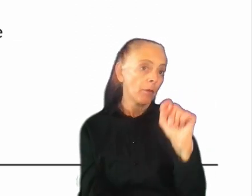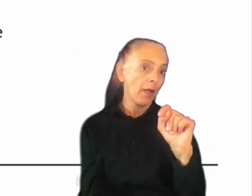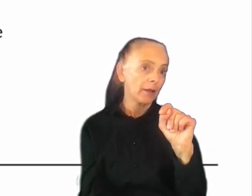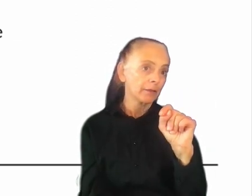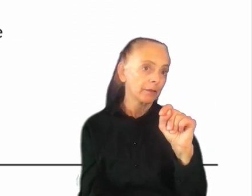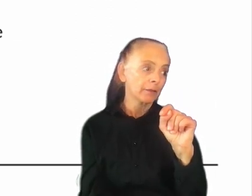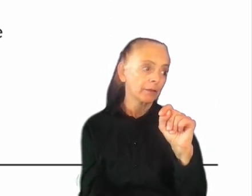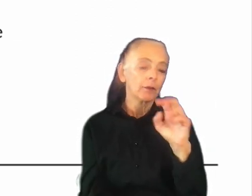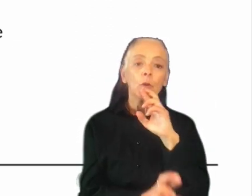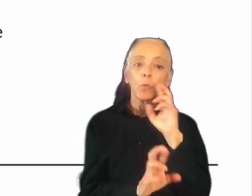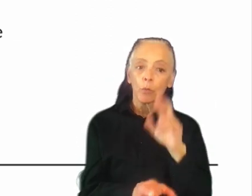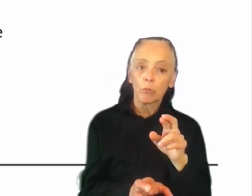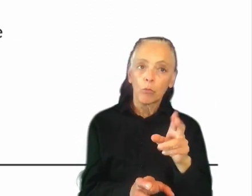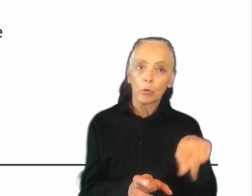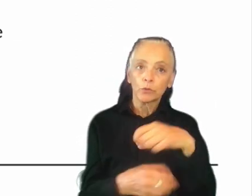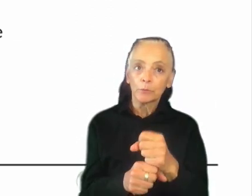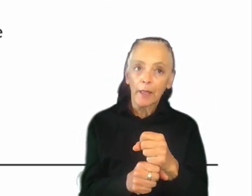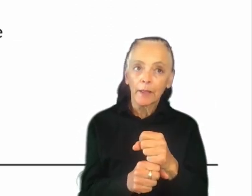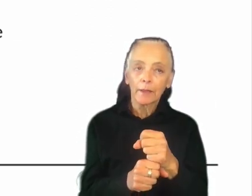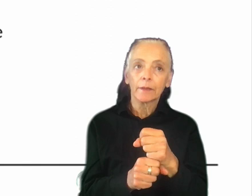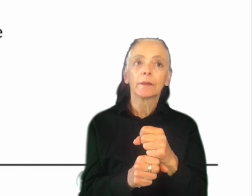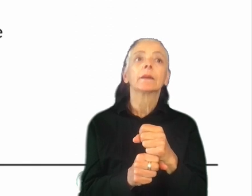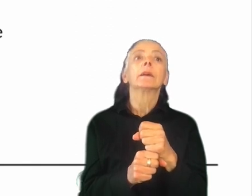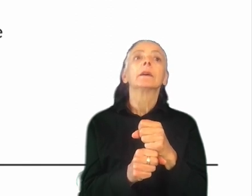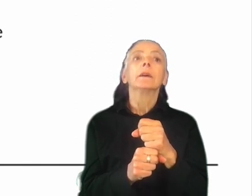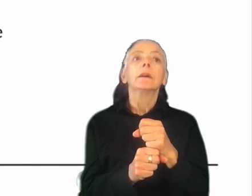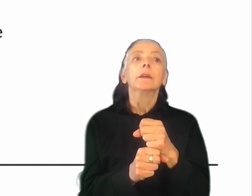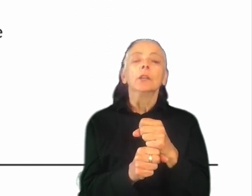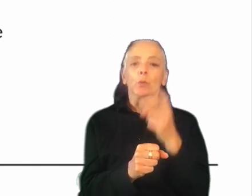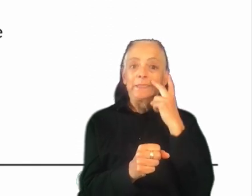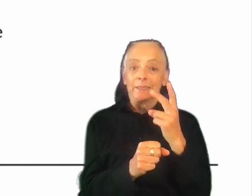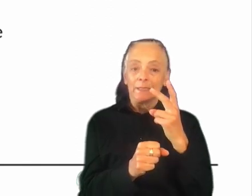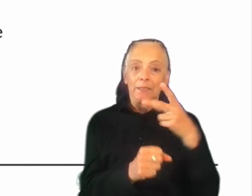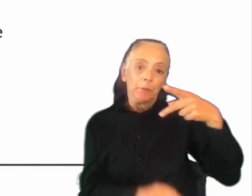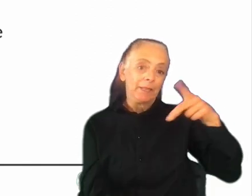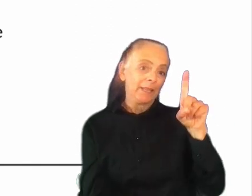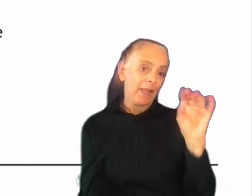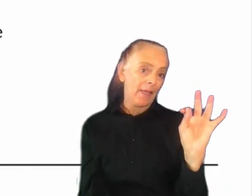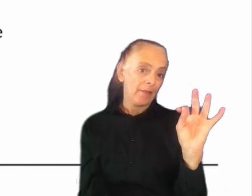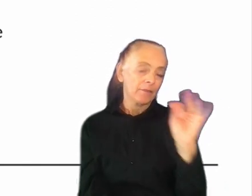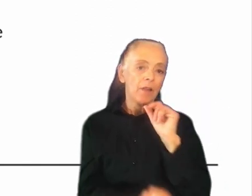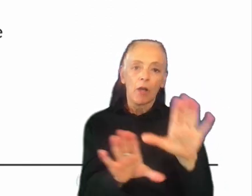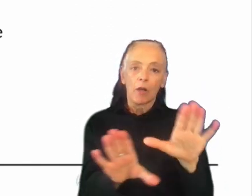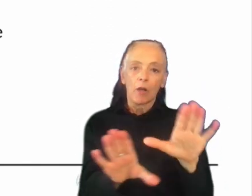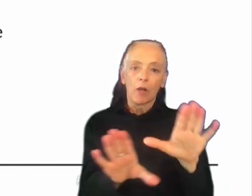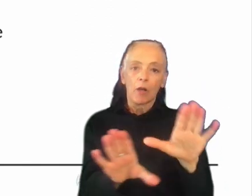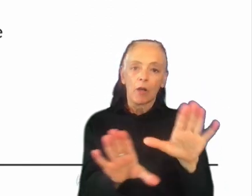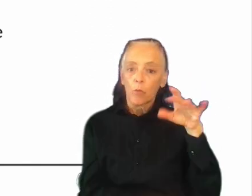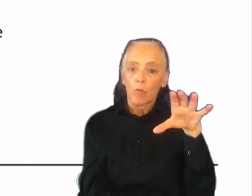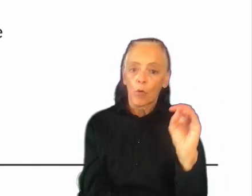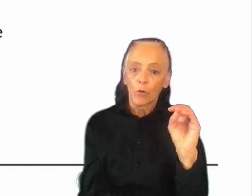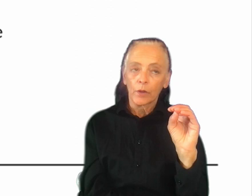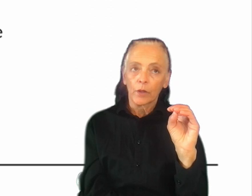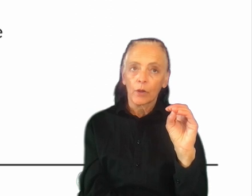and the reports that you'll see at the end of this presentation is a pdf which isn't great for a portfolio it